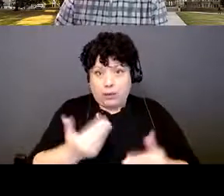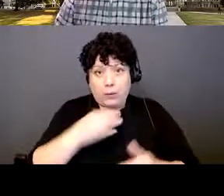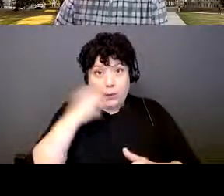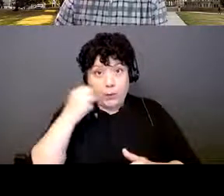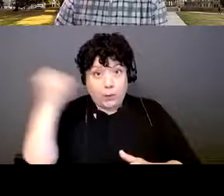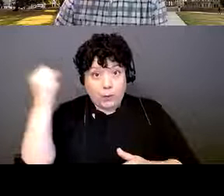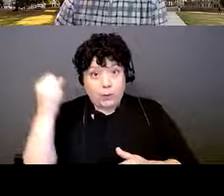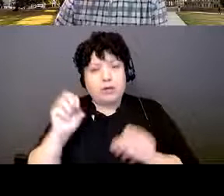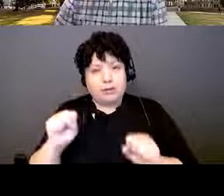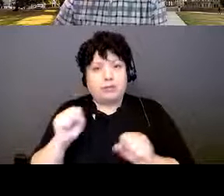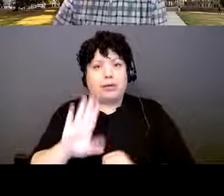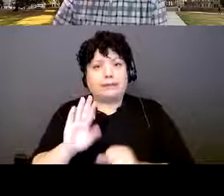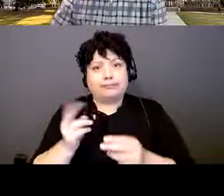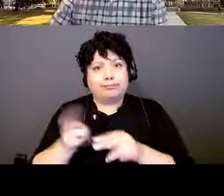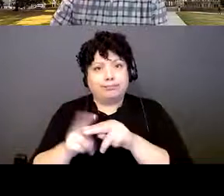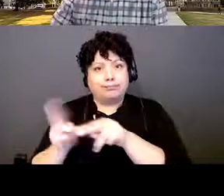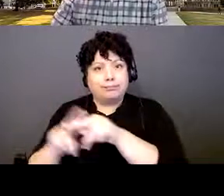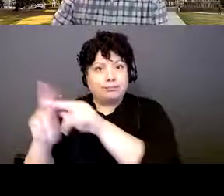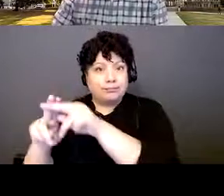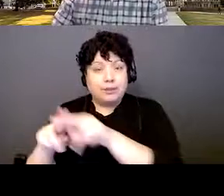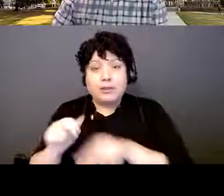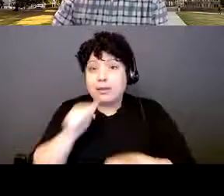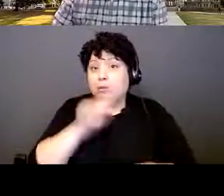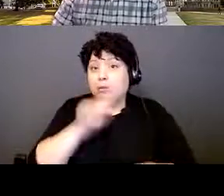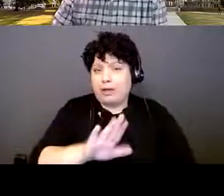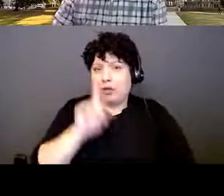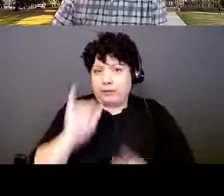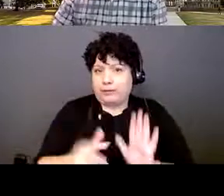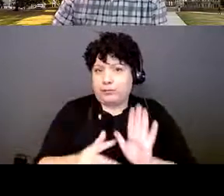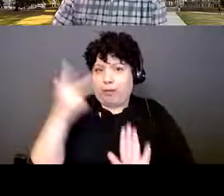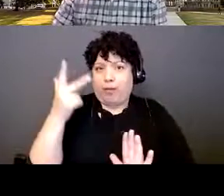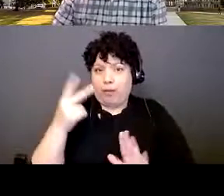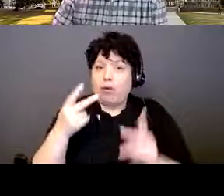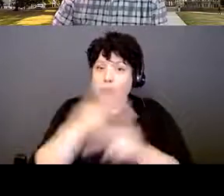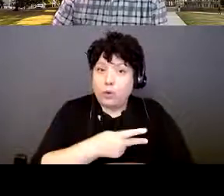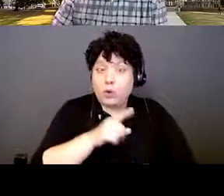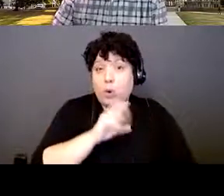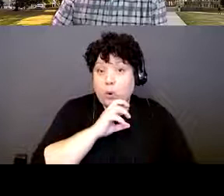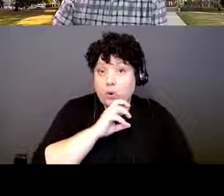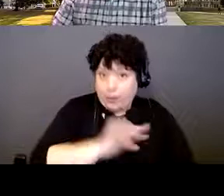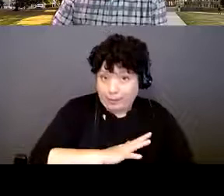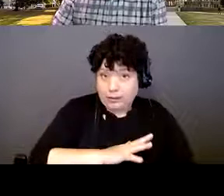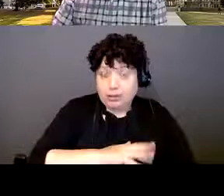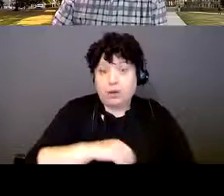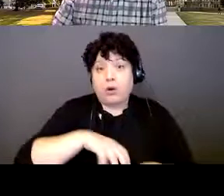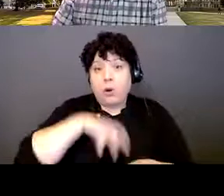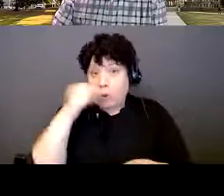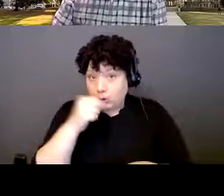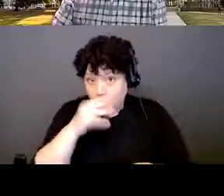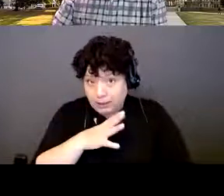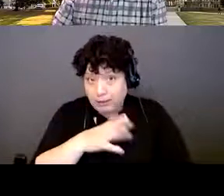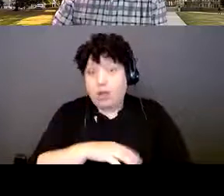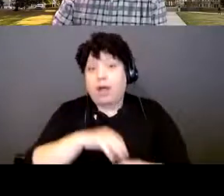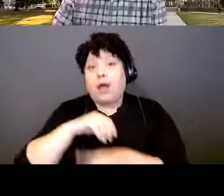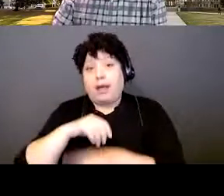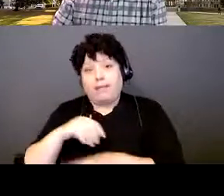numbers. And women experience kind of this triple threat idea of being a woman, being an older woman, and being an older woman who's experiencing violence.